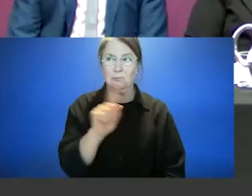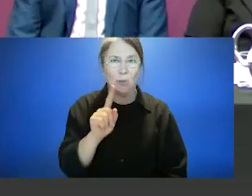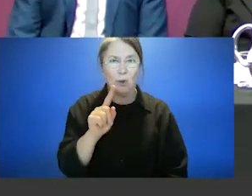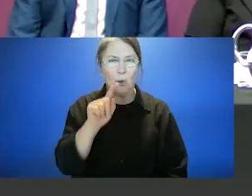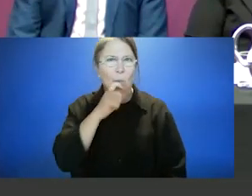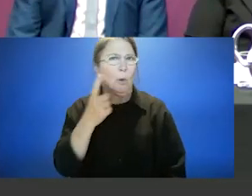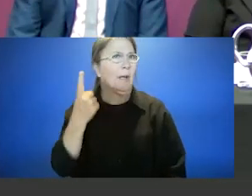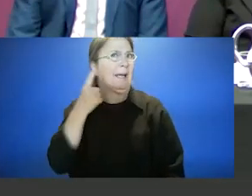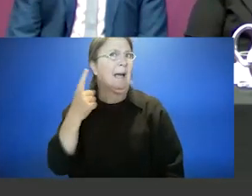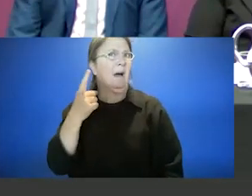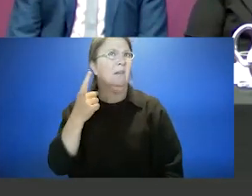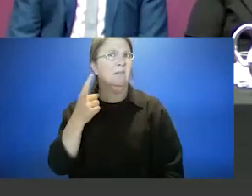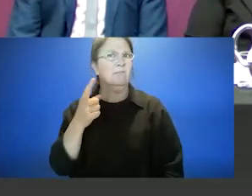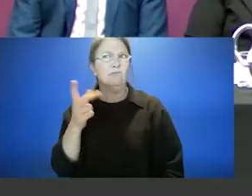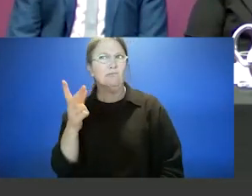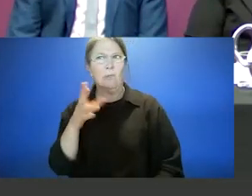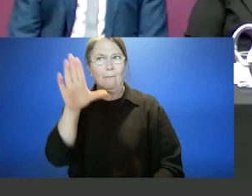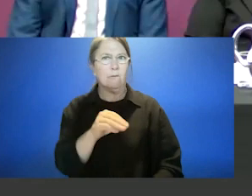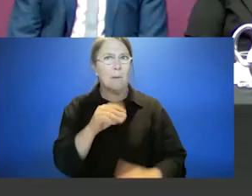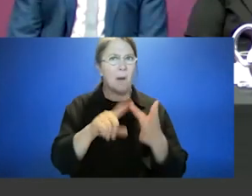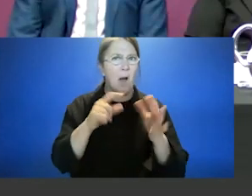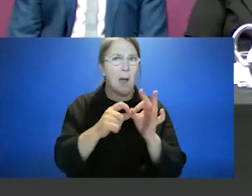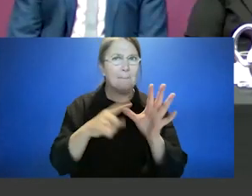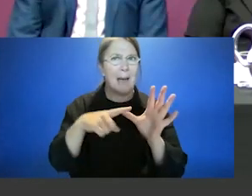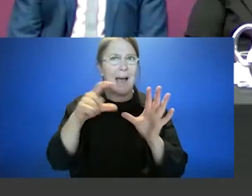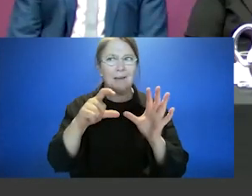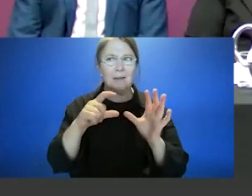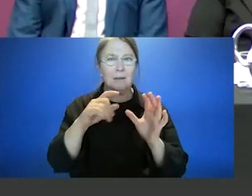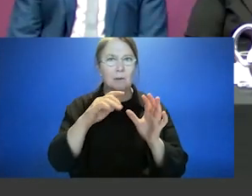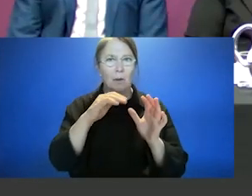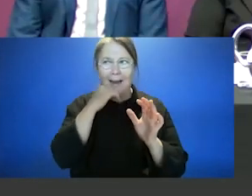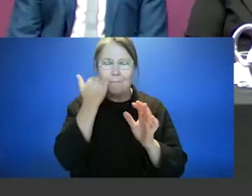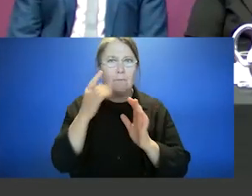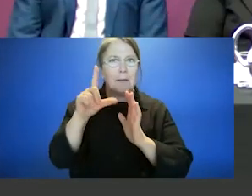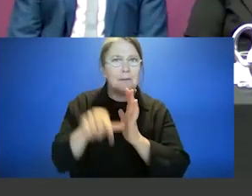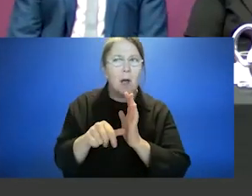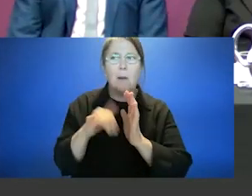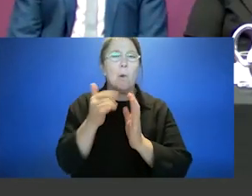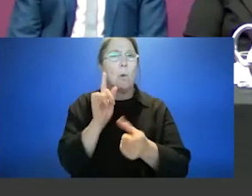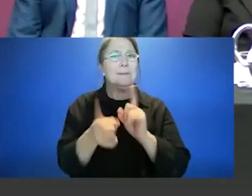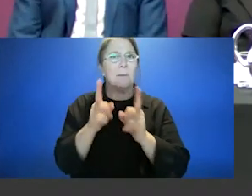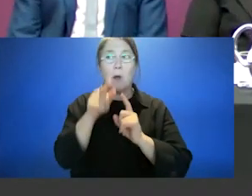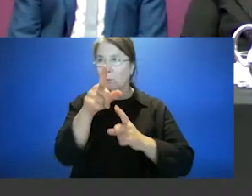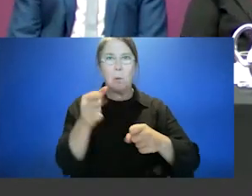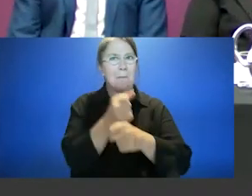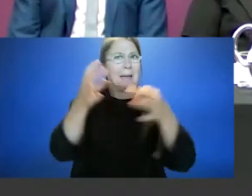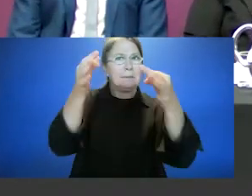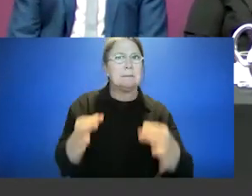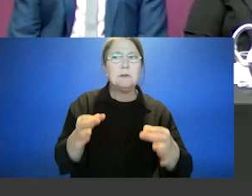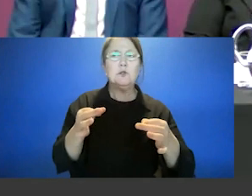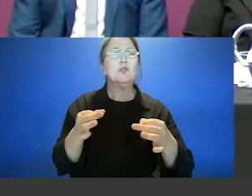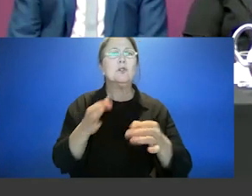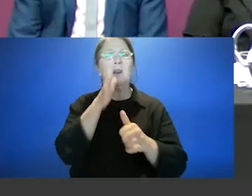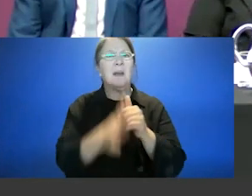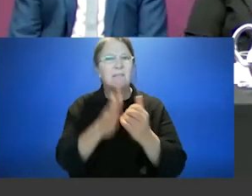every instance, or are some matters treated and dealt with and decided without further contact with the complainant? So part of